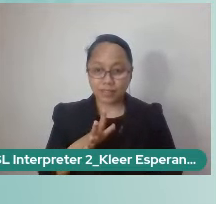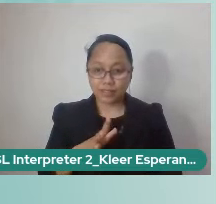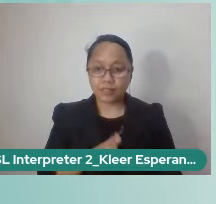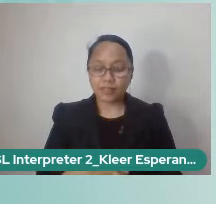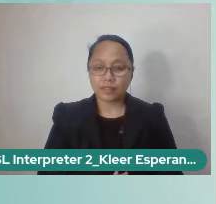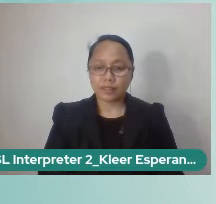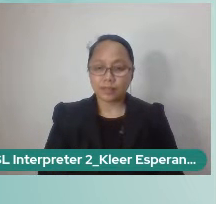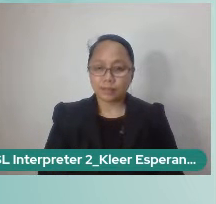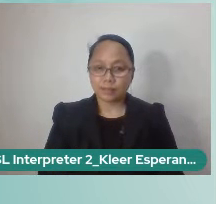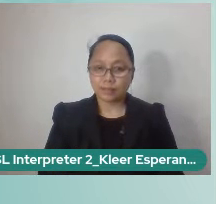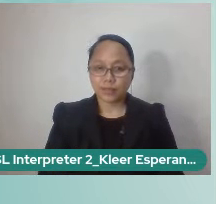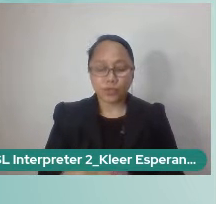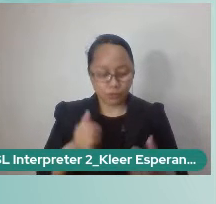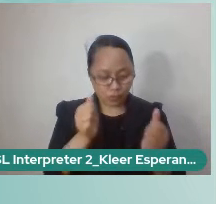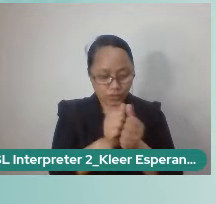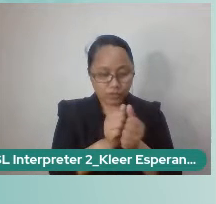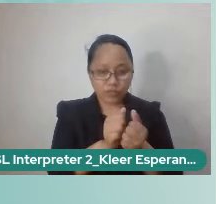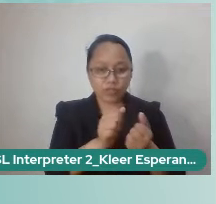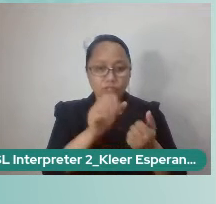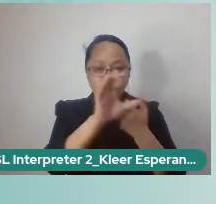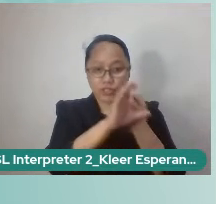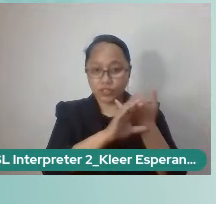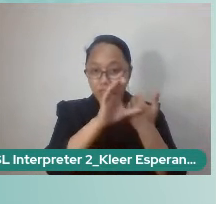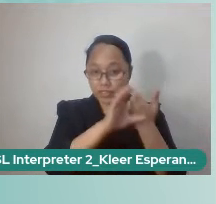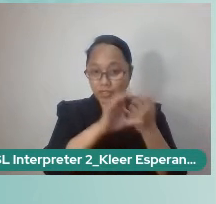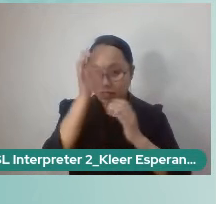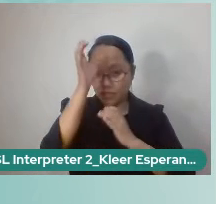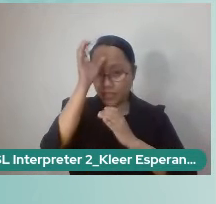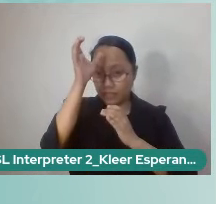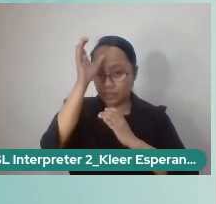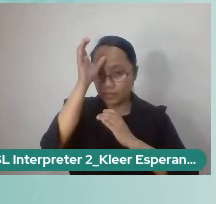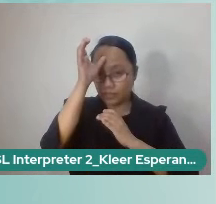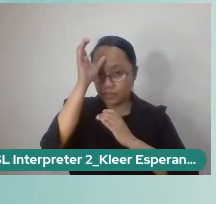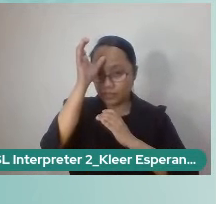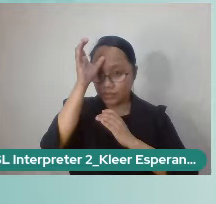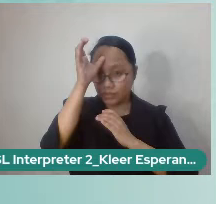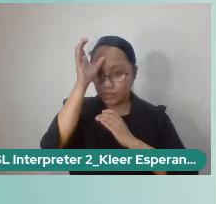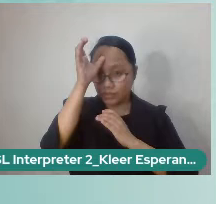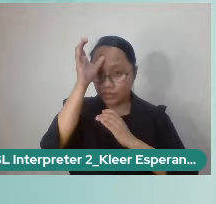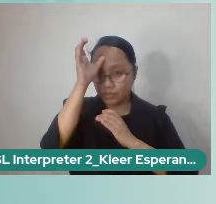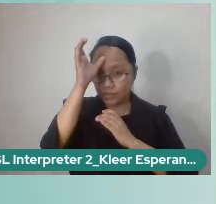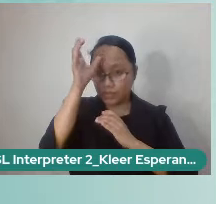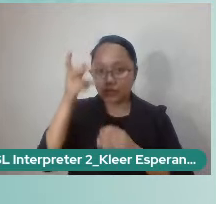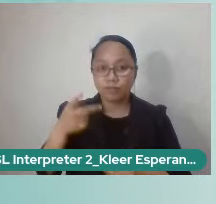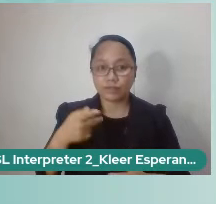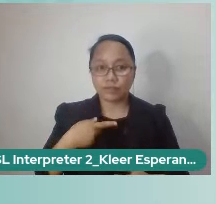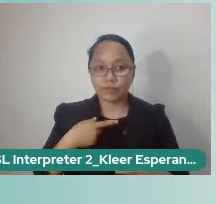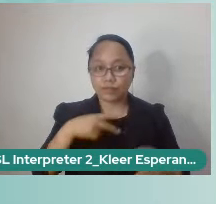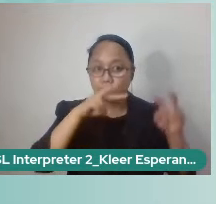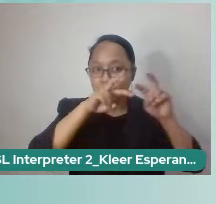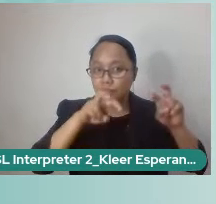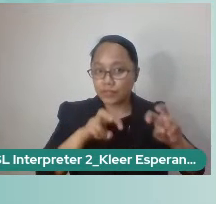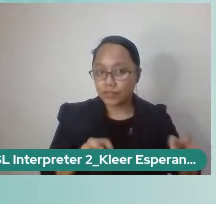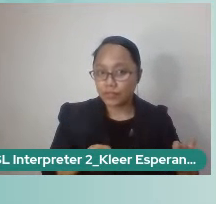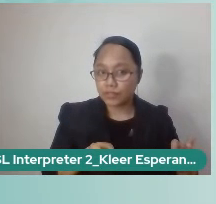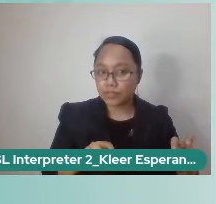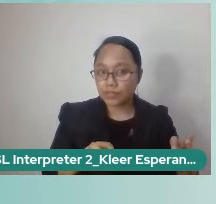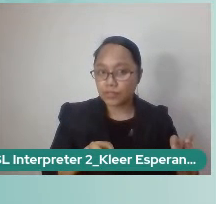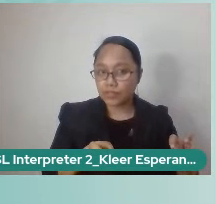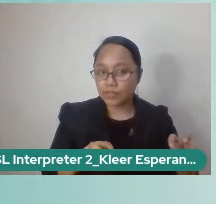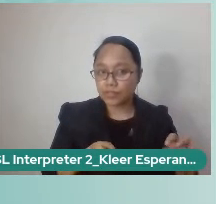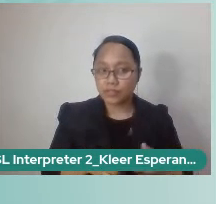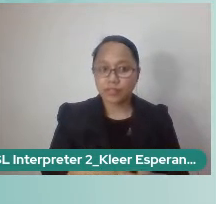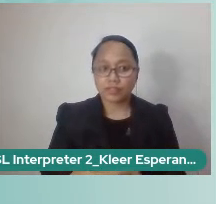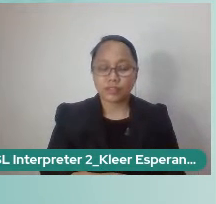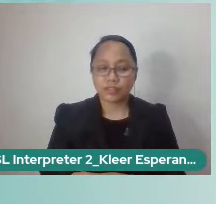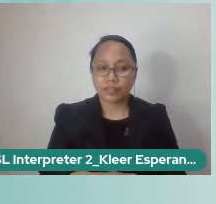cervical cancer is about 70% lower for HPV screened women who test negative versus cytology screened women who